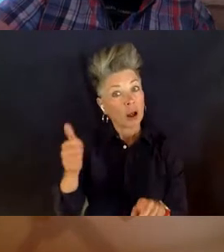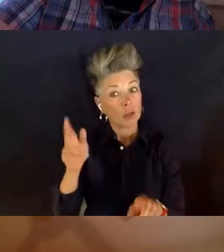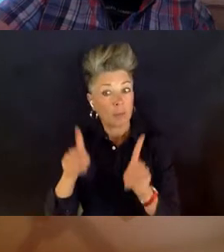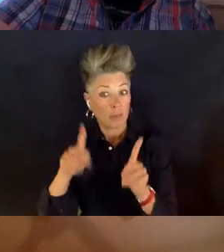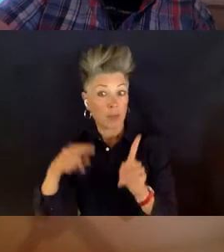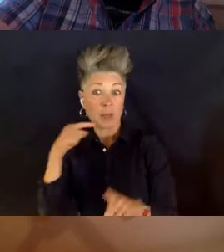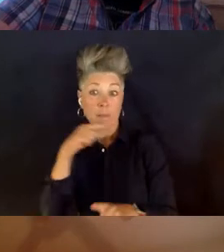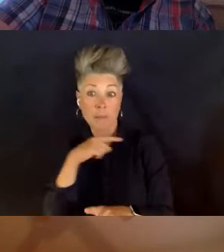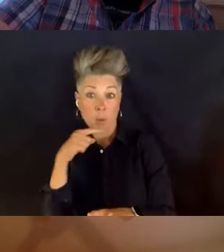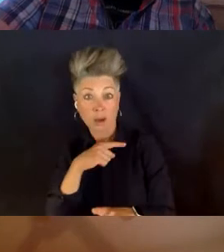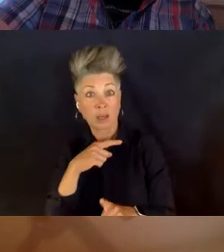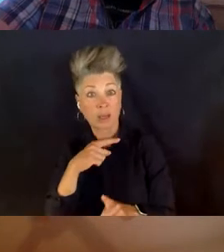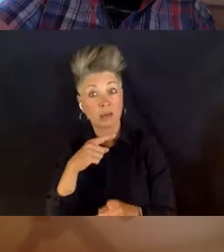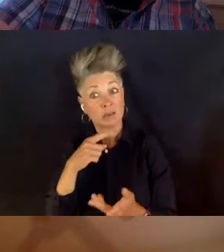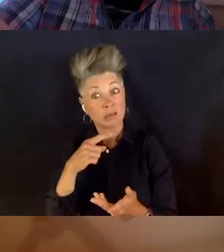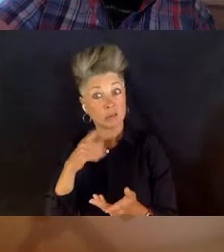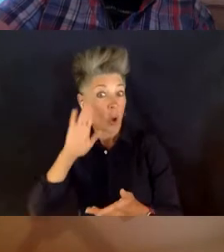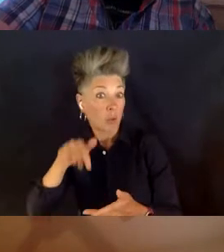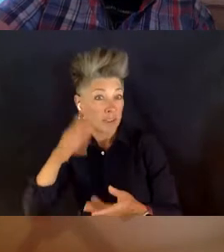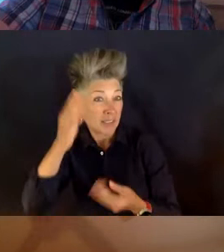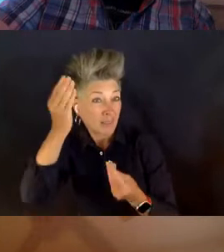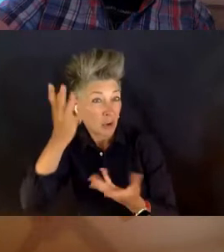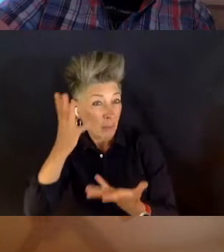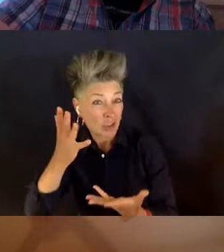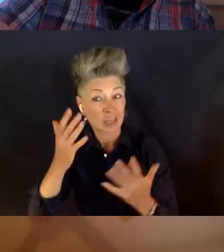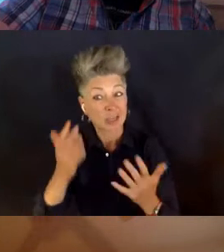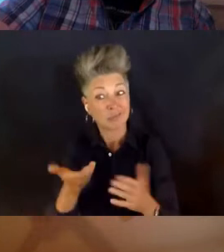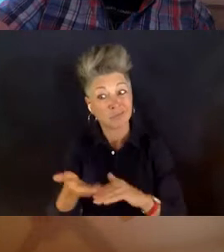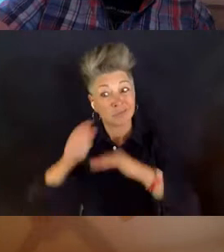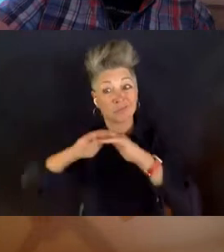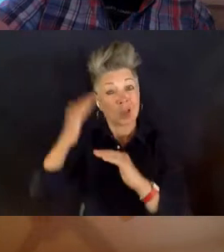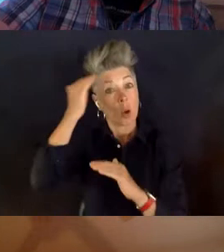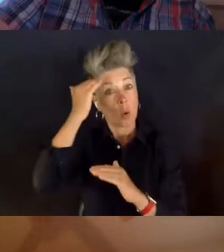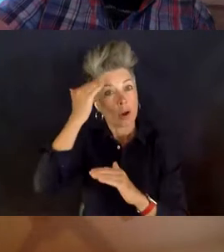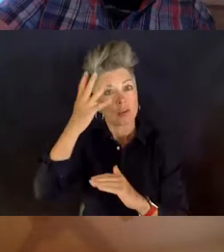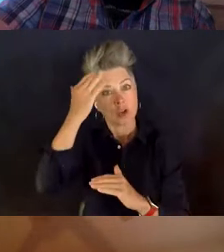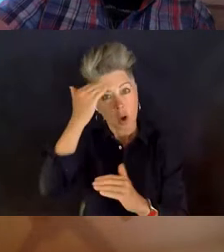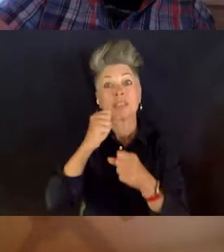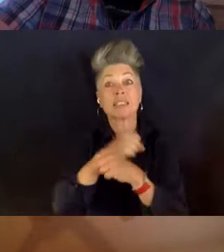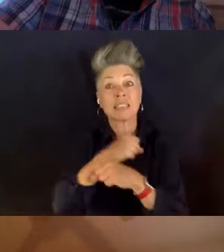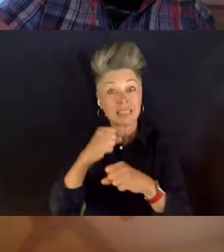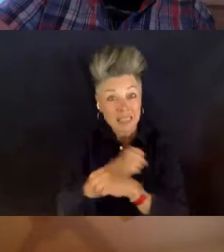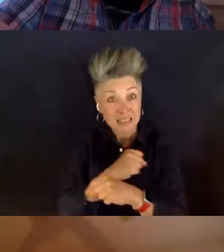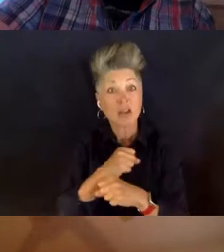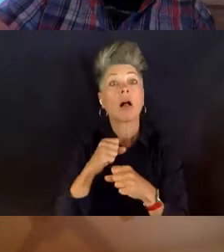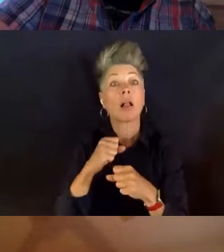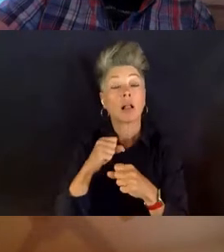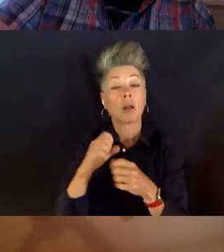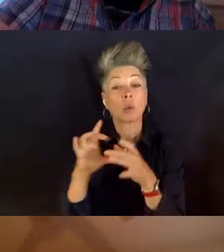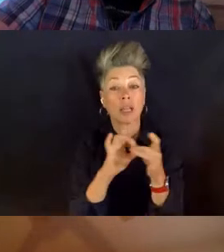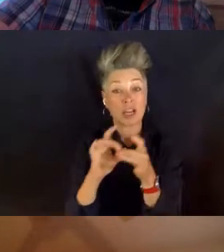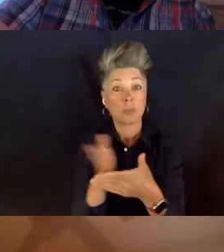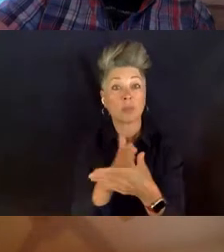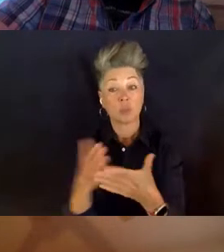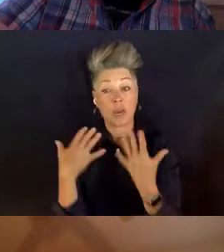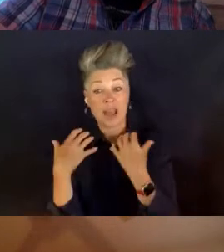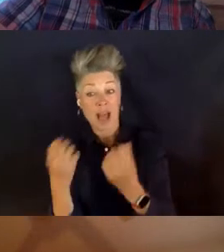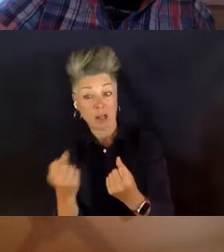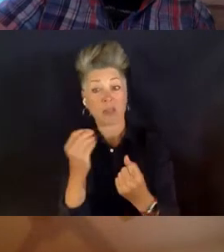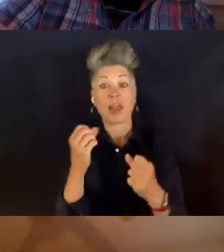to help raise awareness and share that there is this relationship between health and perceived safety and